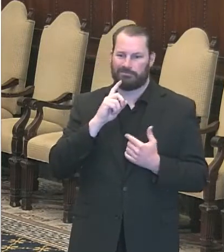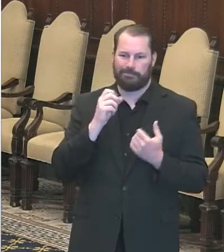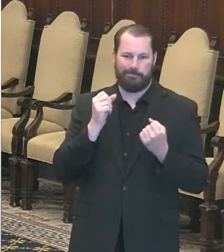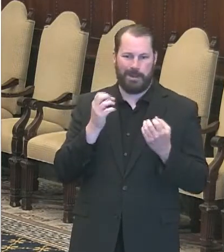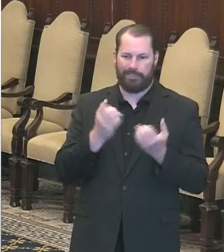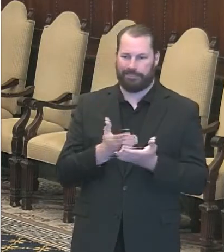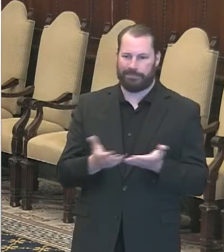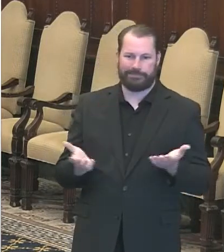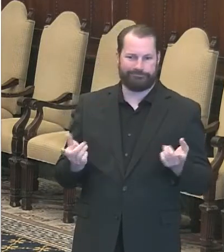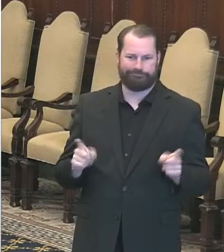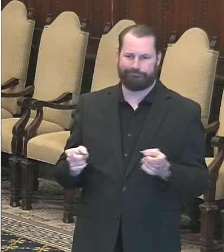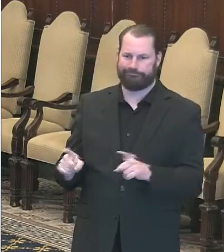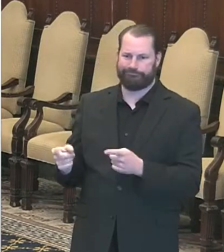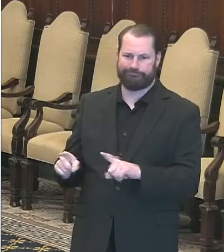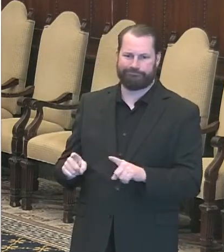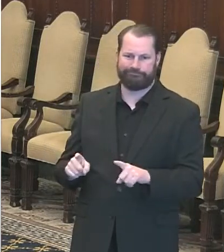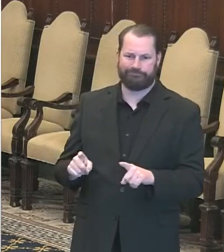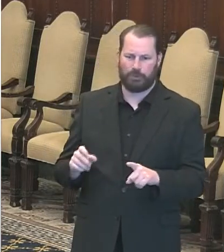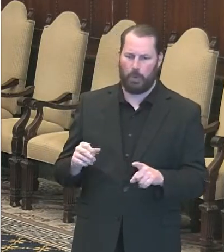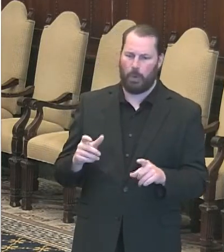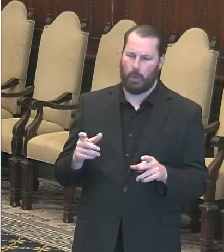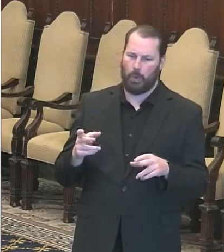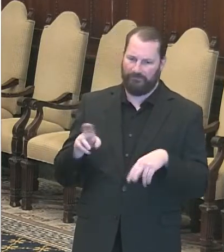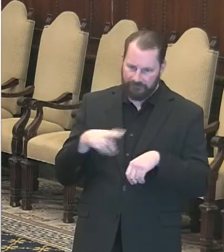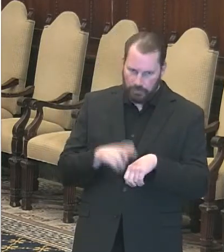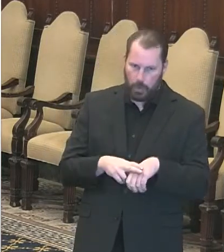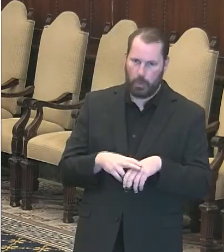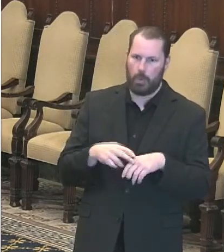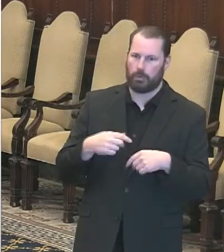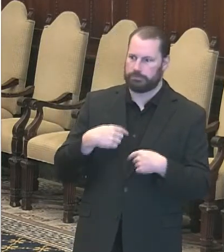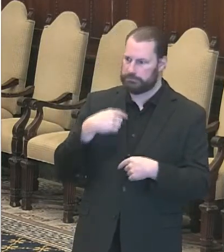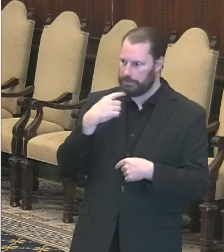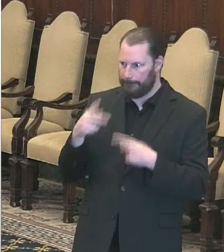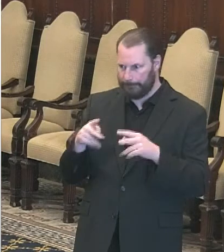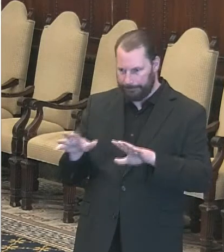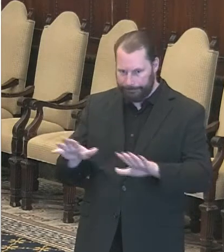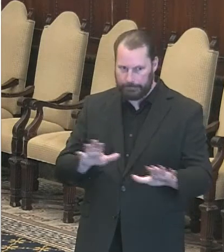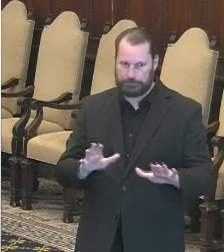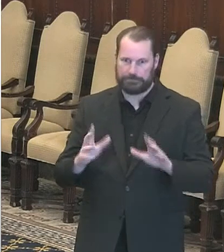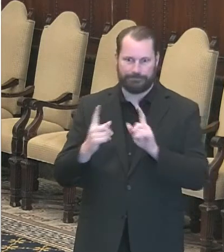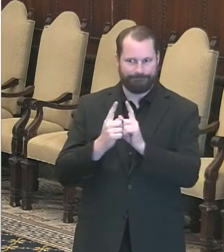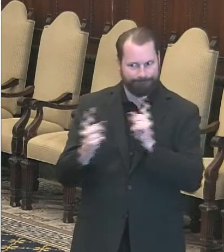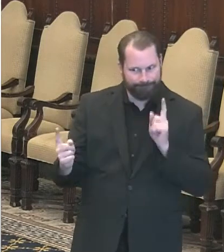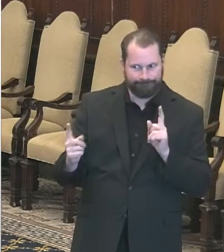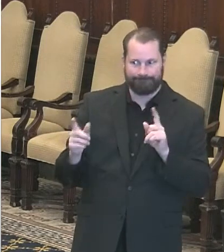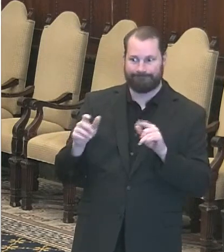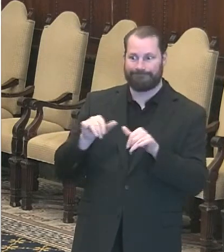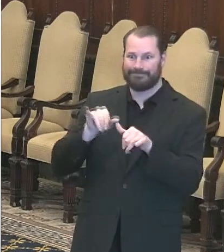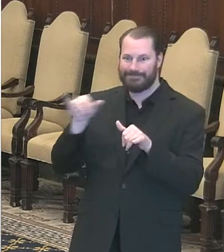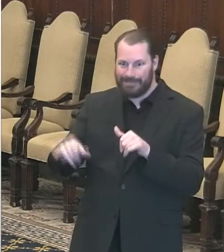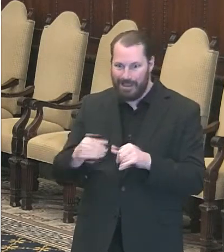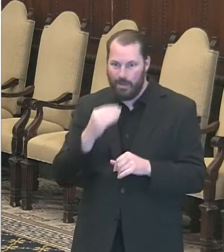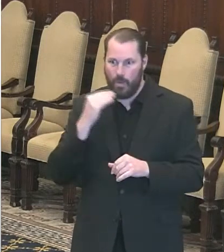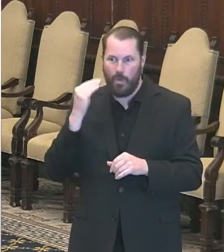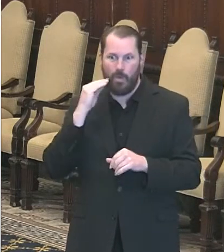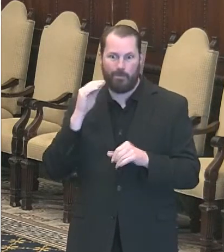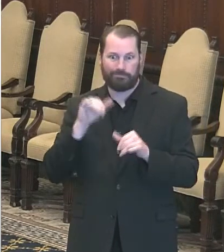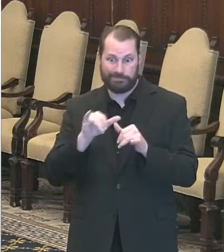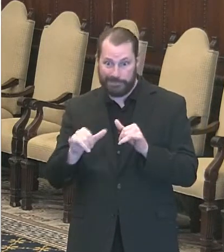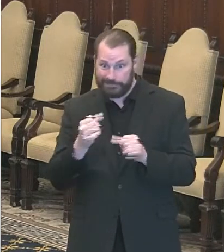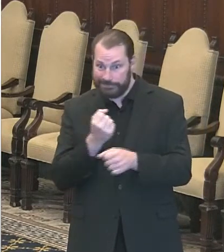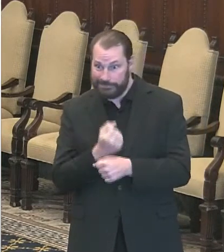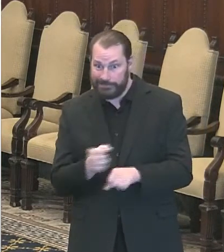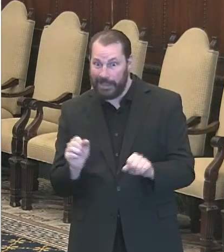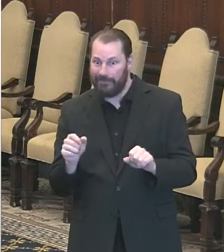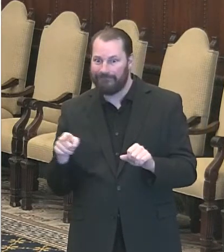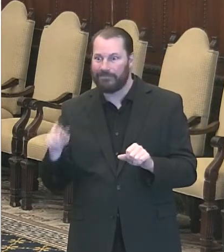we, of course, ask people to really respect social distancing, stay home, stay safe with their families, and not come to the